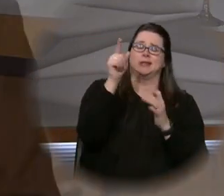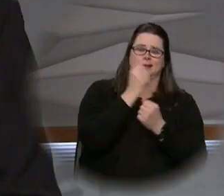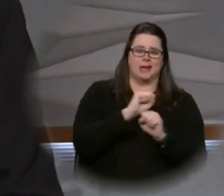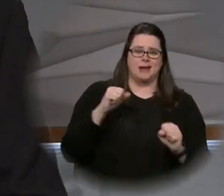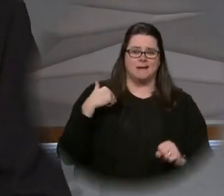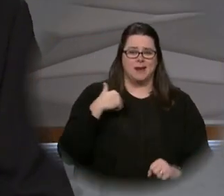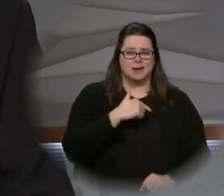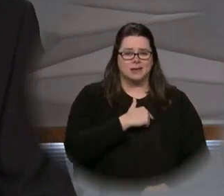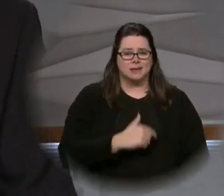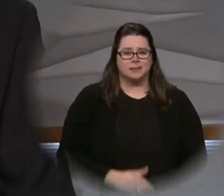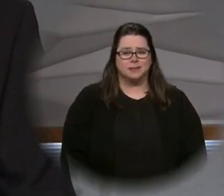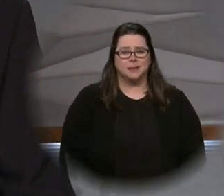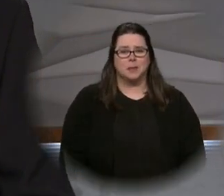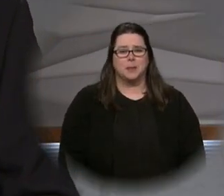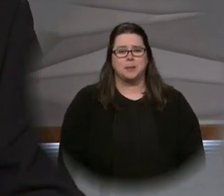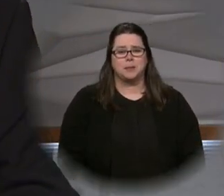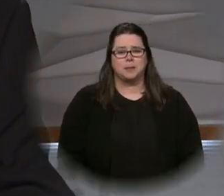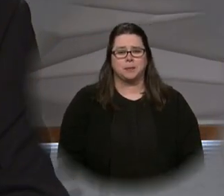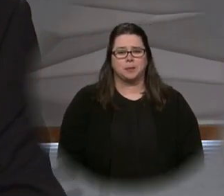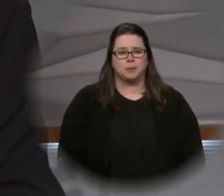I will sing of your salvation.